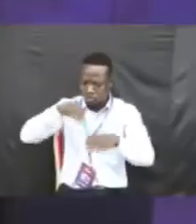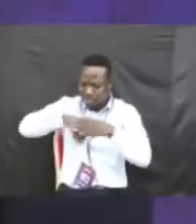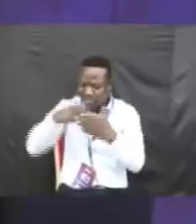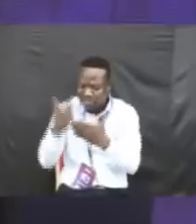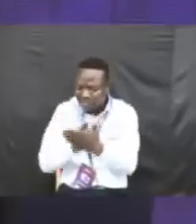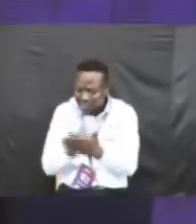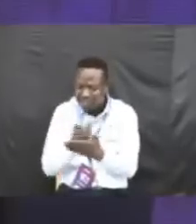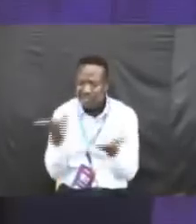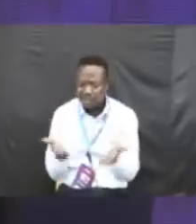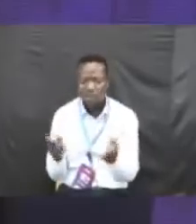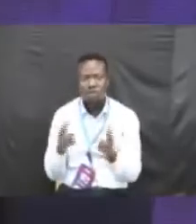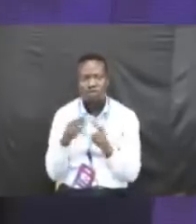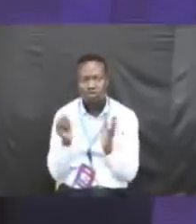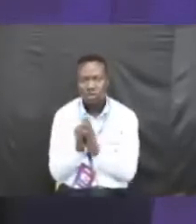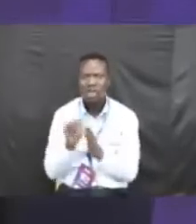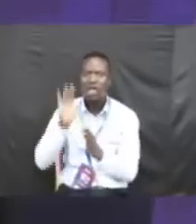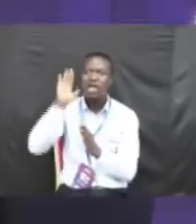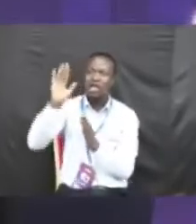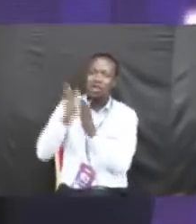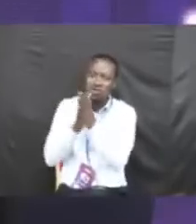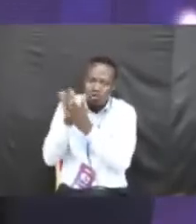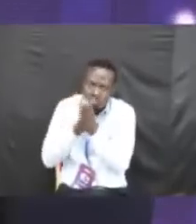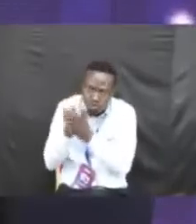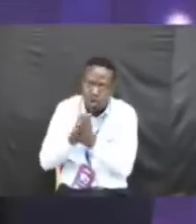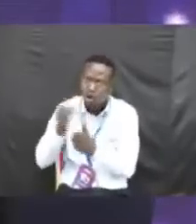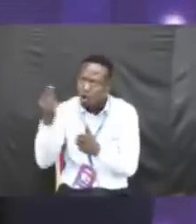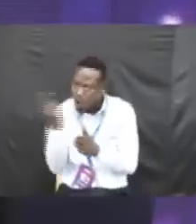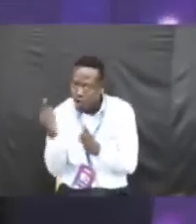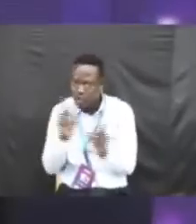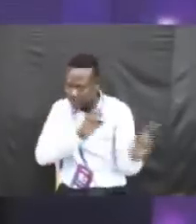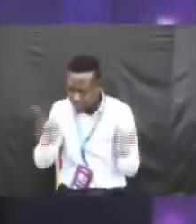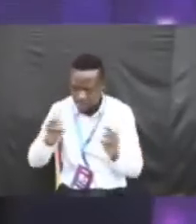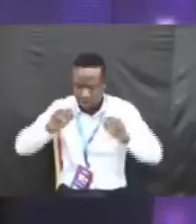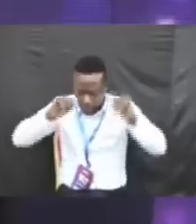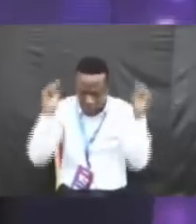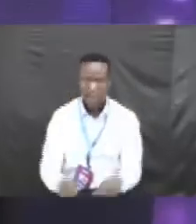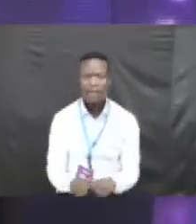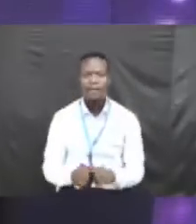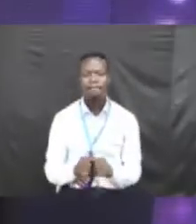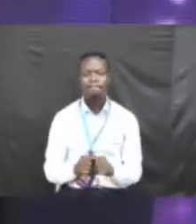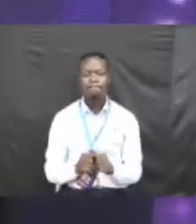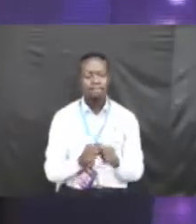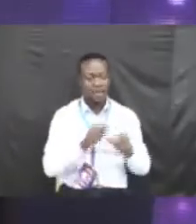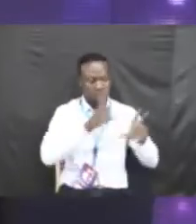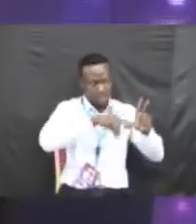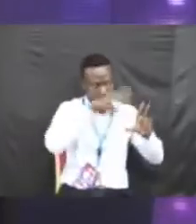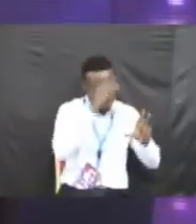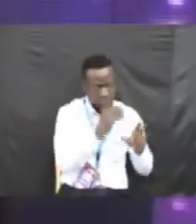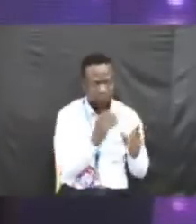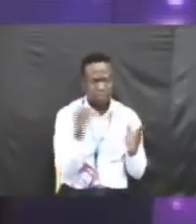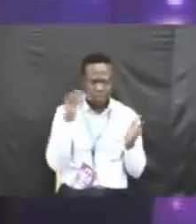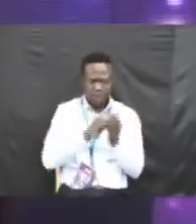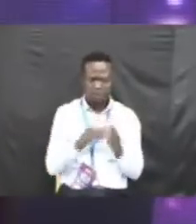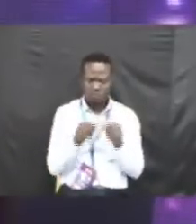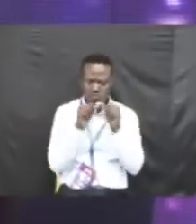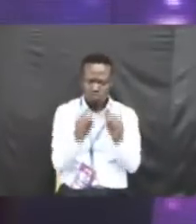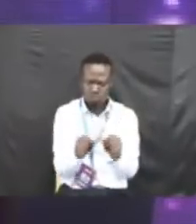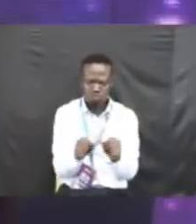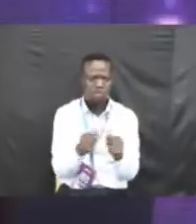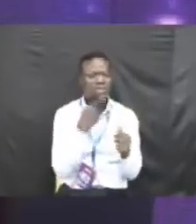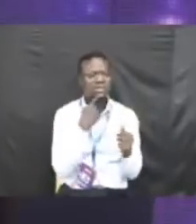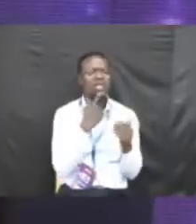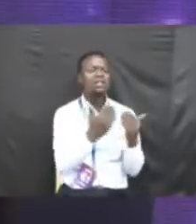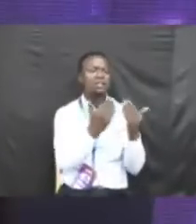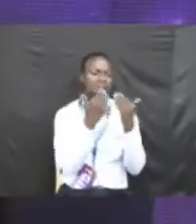nation and let his will alone be done. Apostle Chair, let me say thank